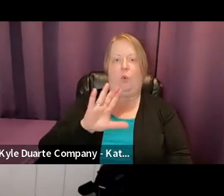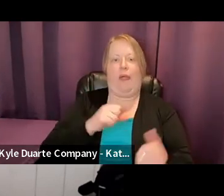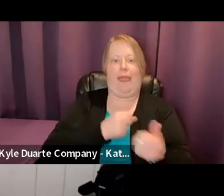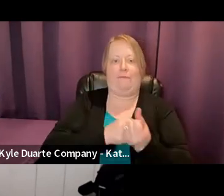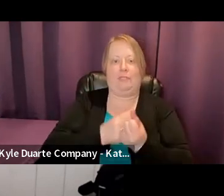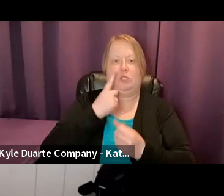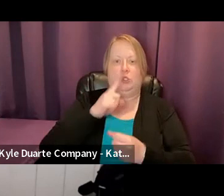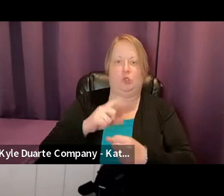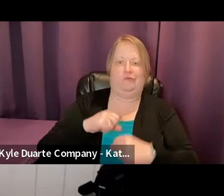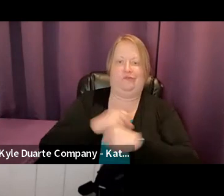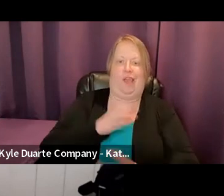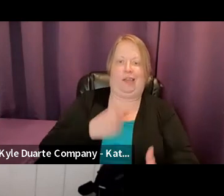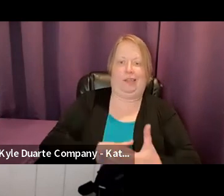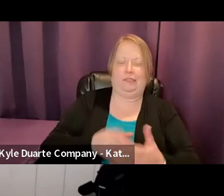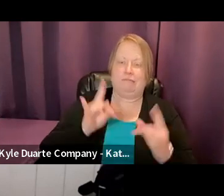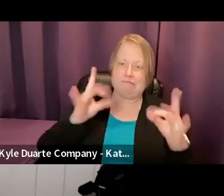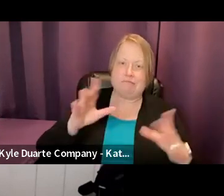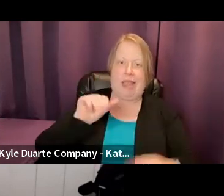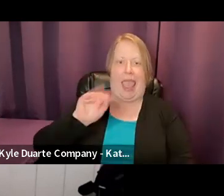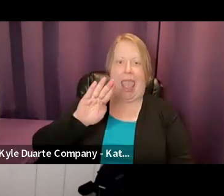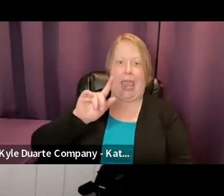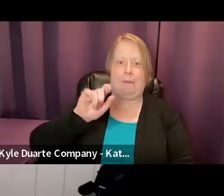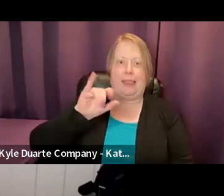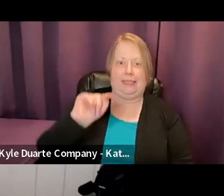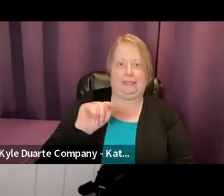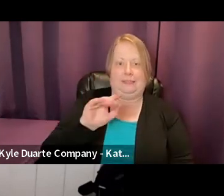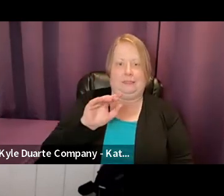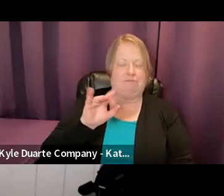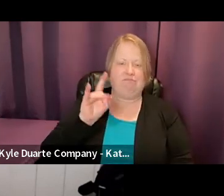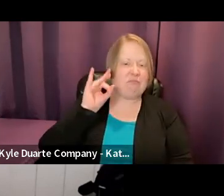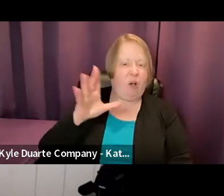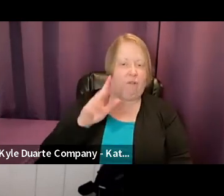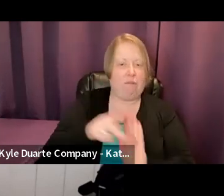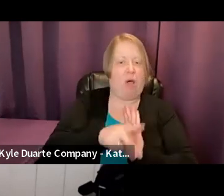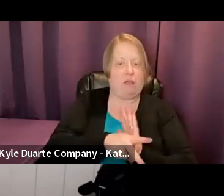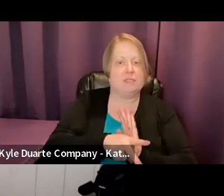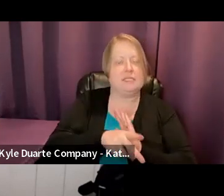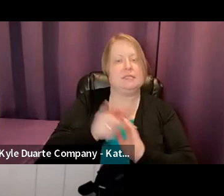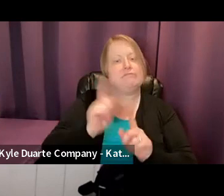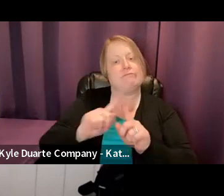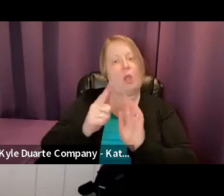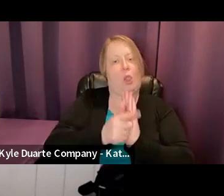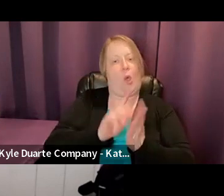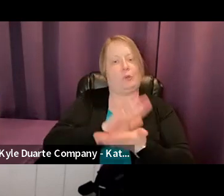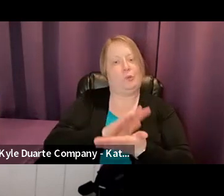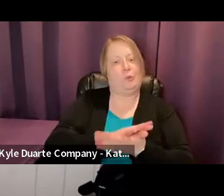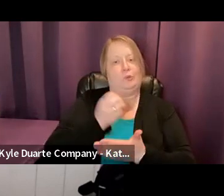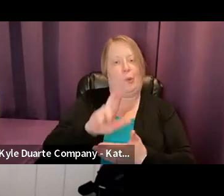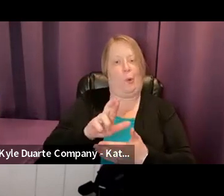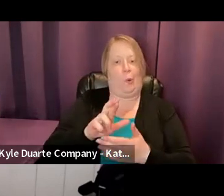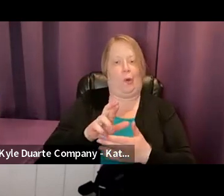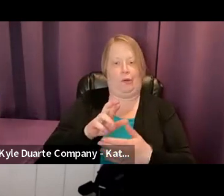ableist and awful policies that law schools and other universities have been trying to impose on disabled